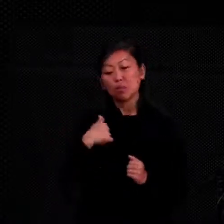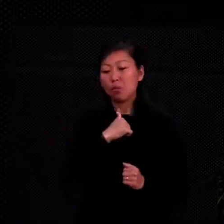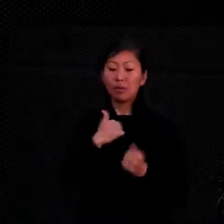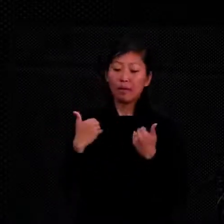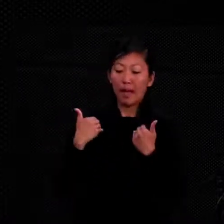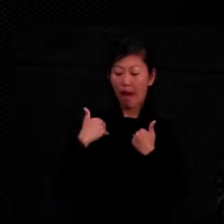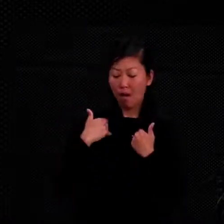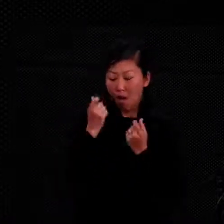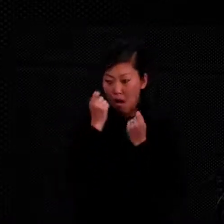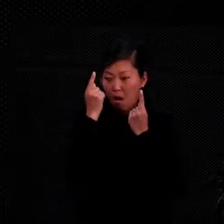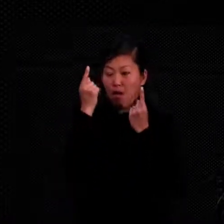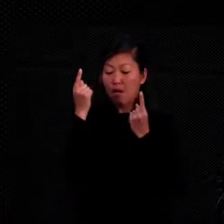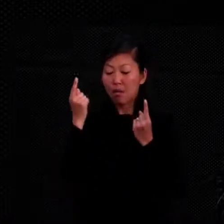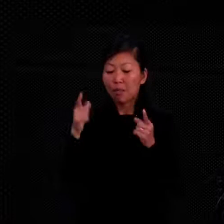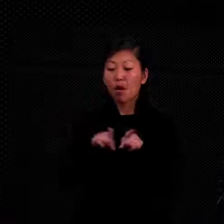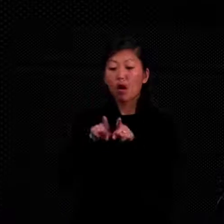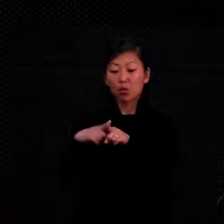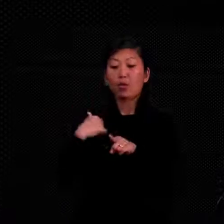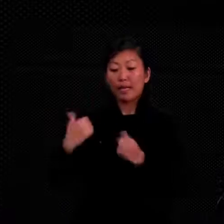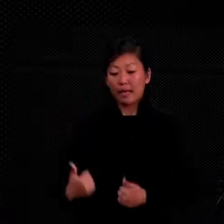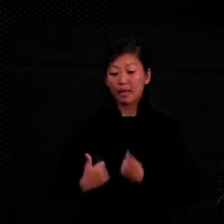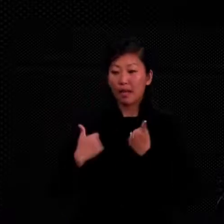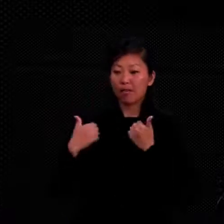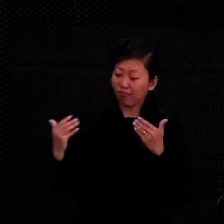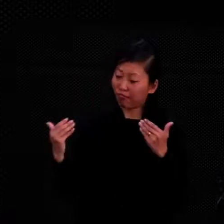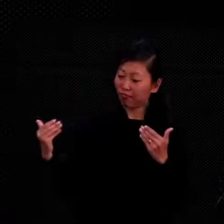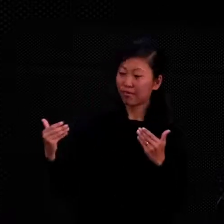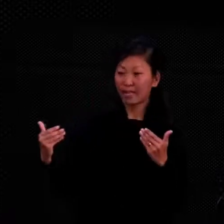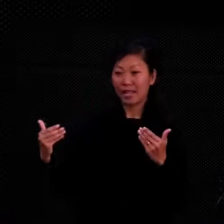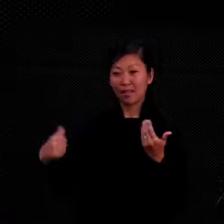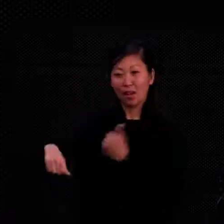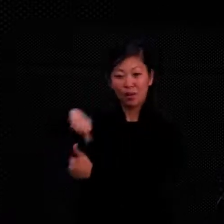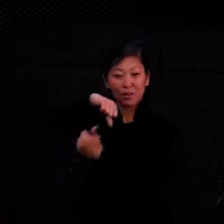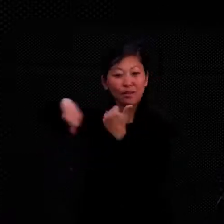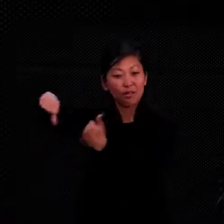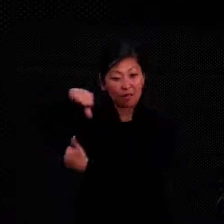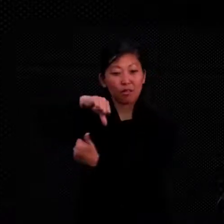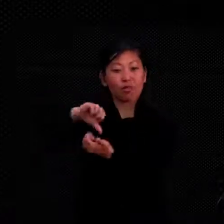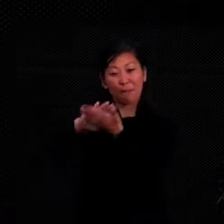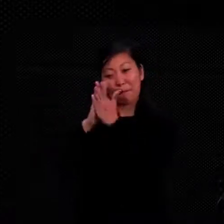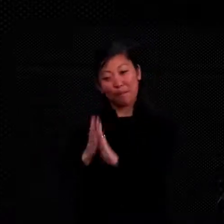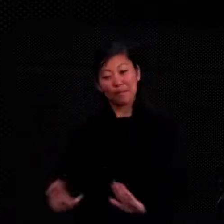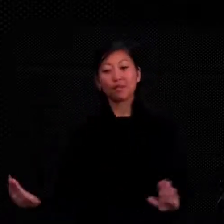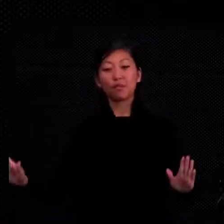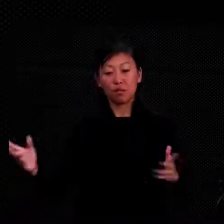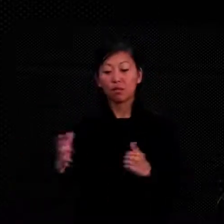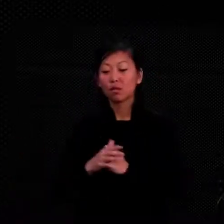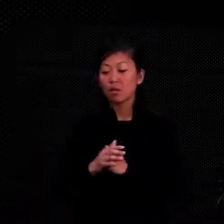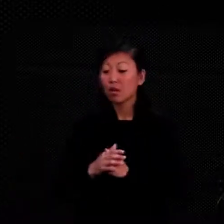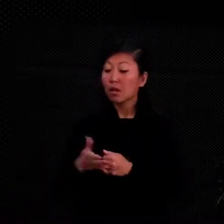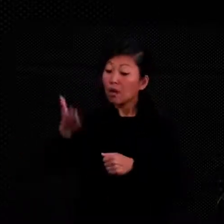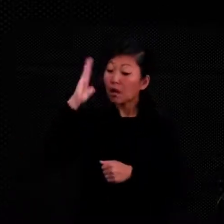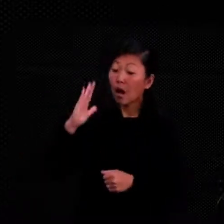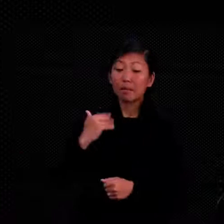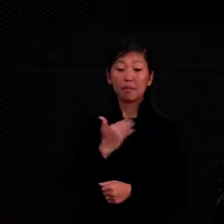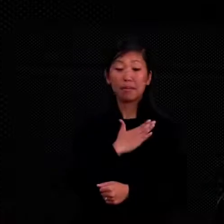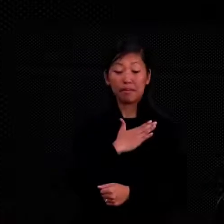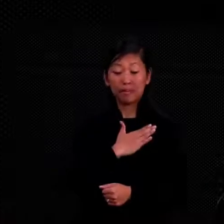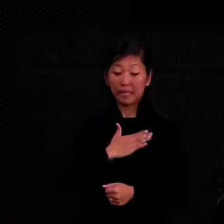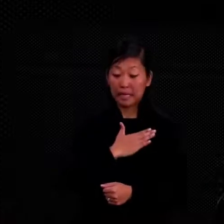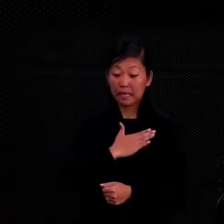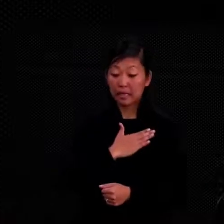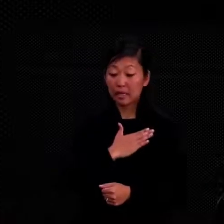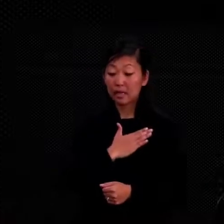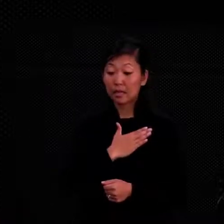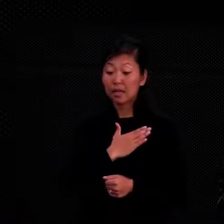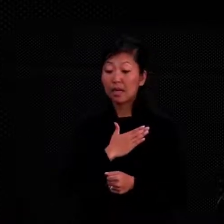have insight, but that we might live at peace with one another. God, would you guide us into conflict and